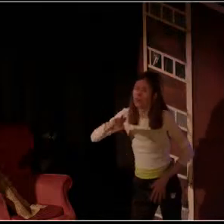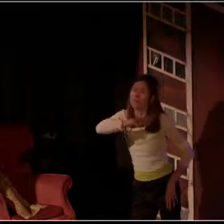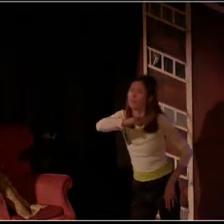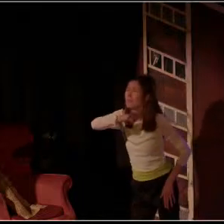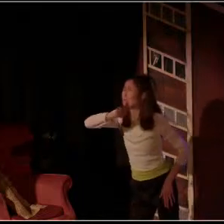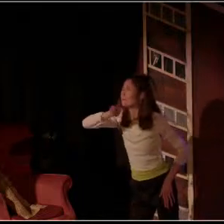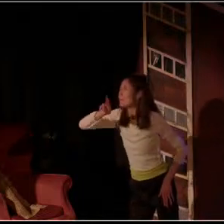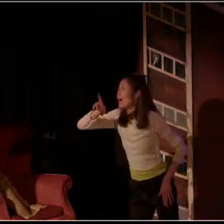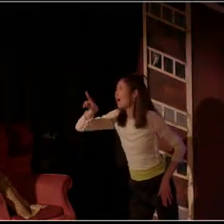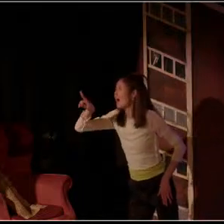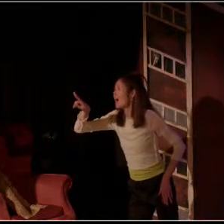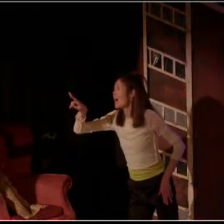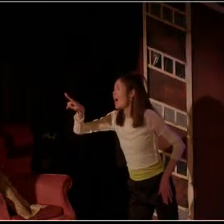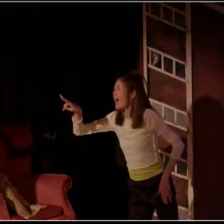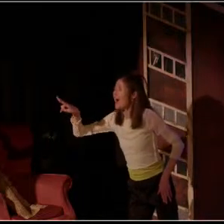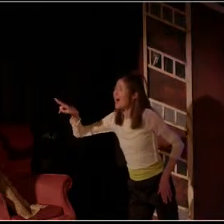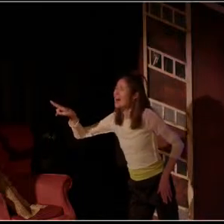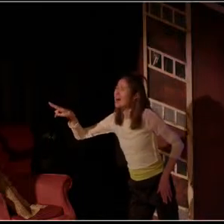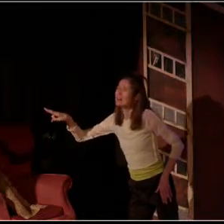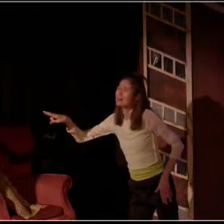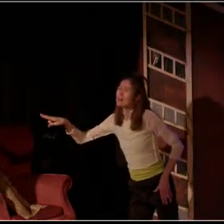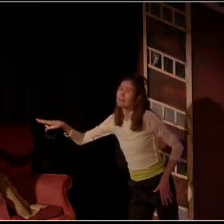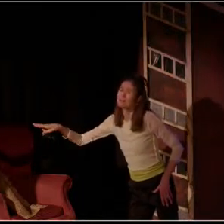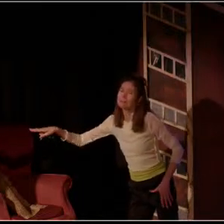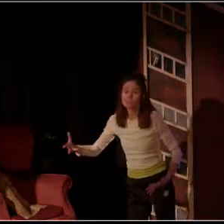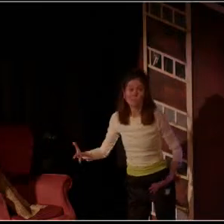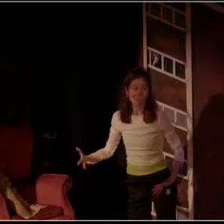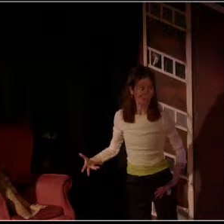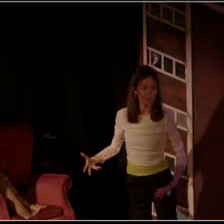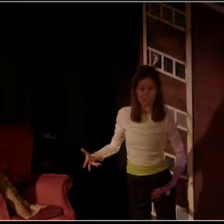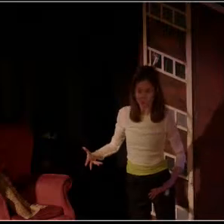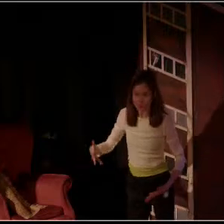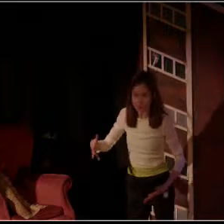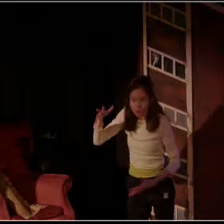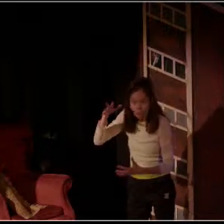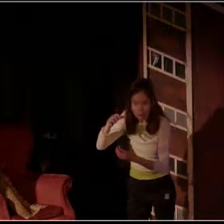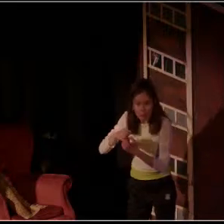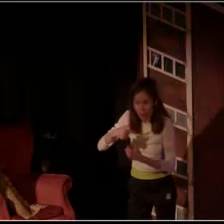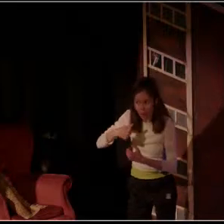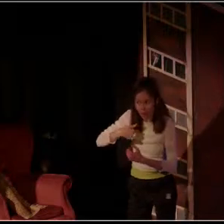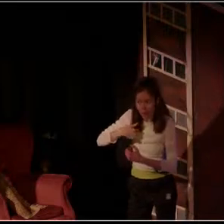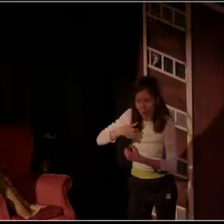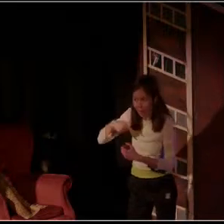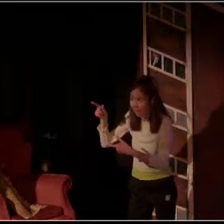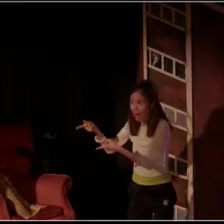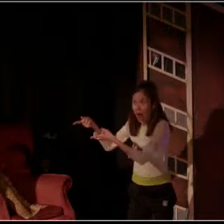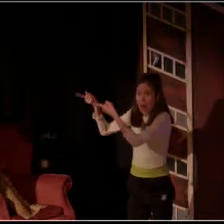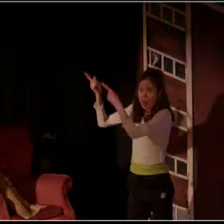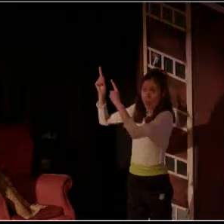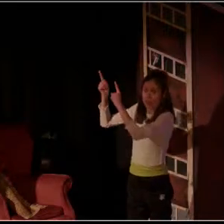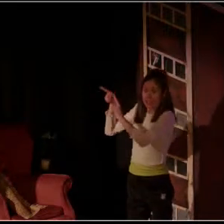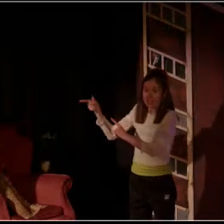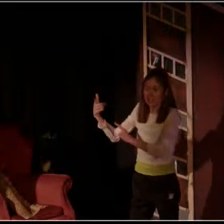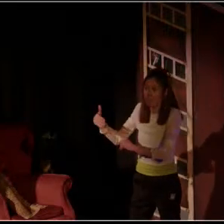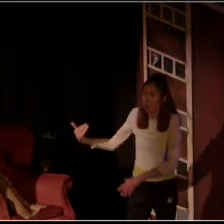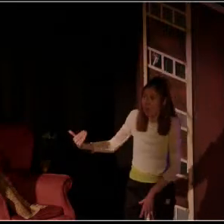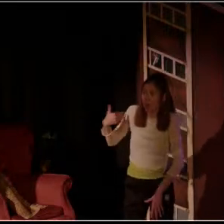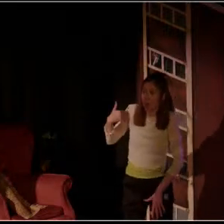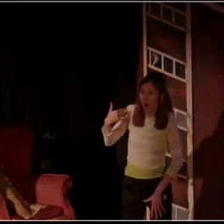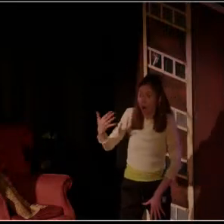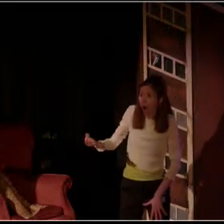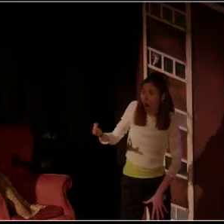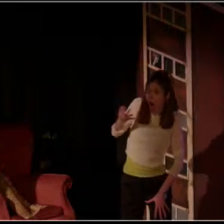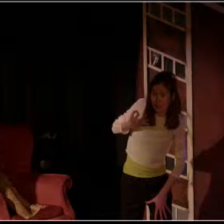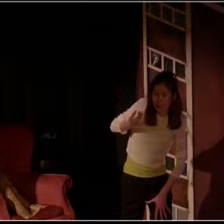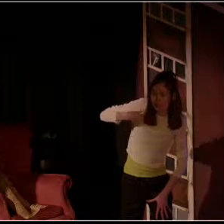there. Besides, the penitent Leontes has sent for me, and, if I may not be so